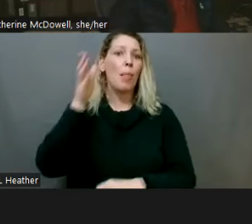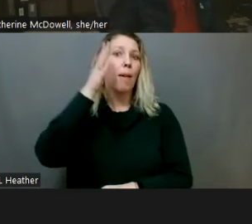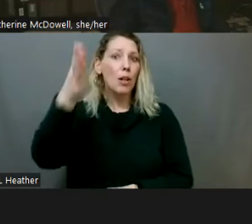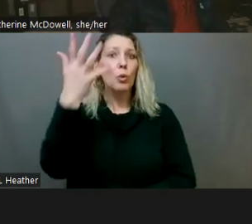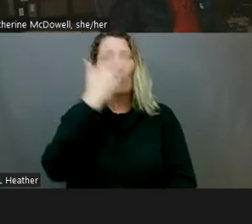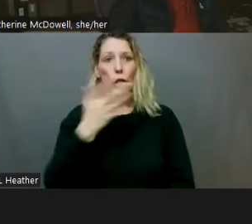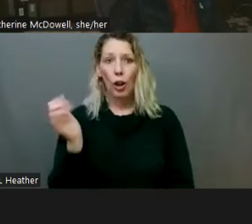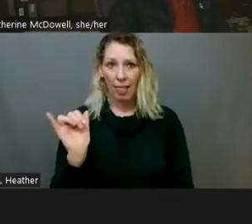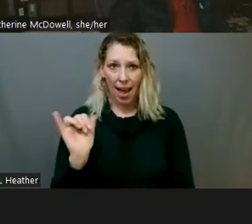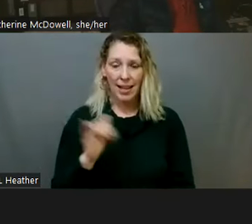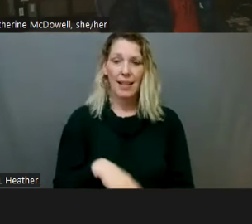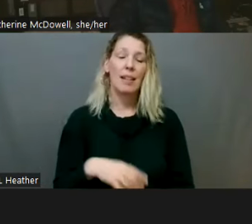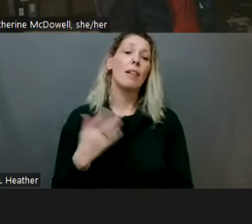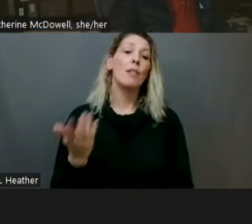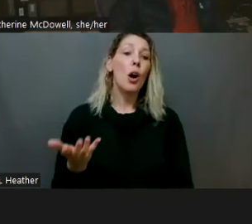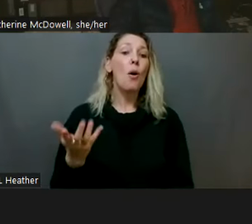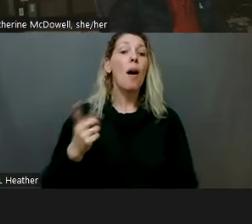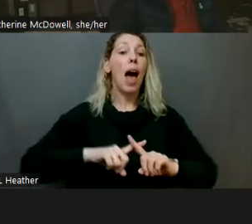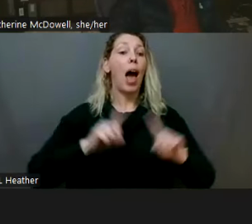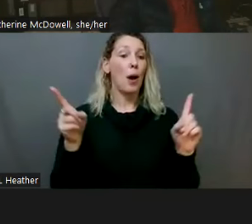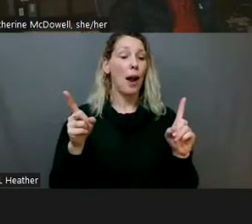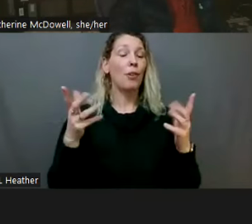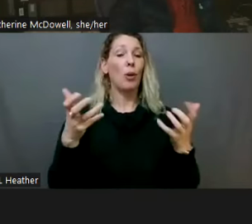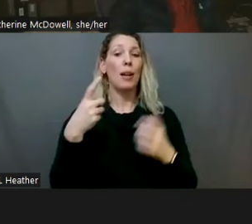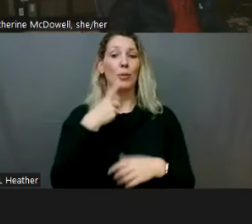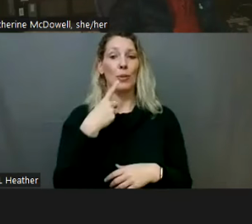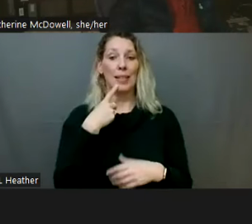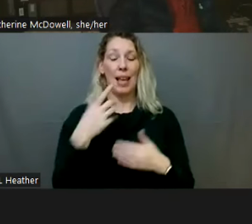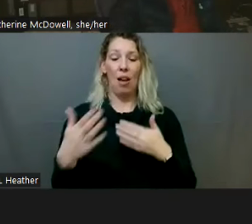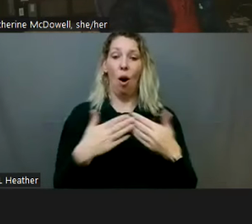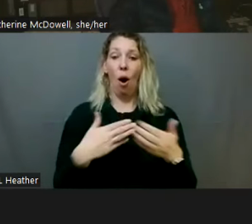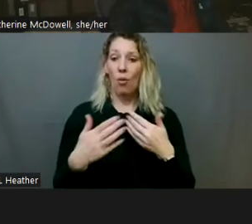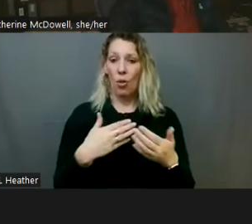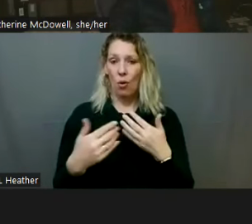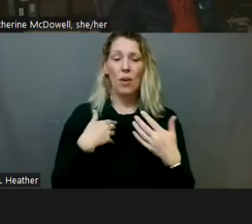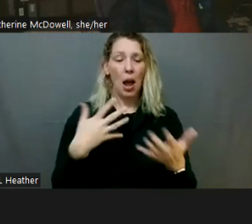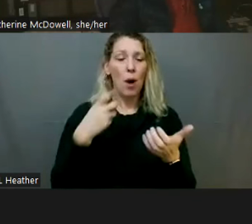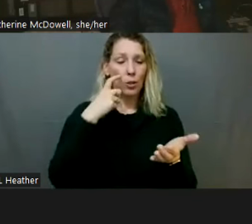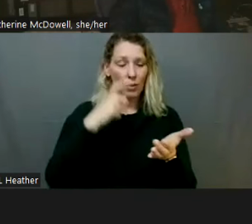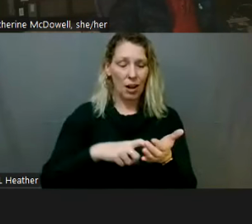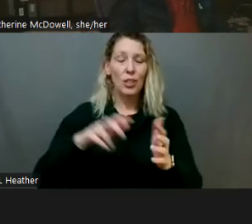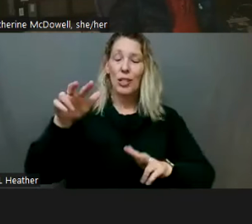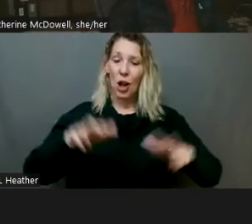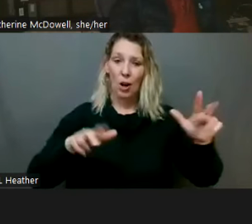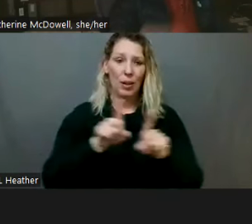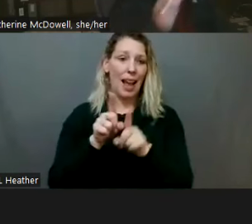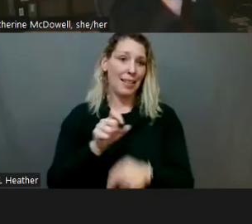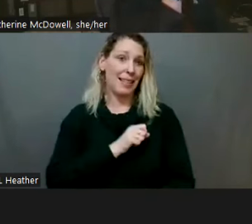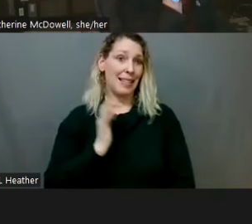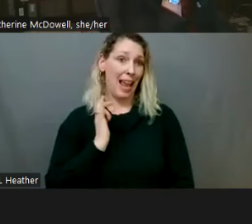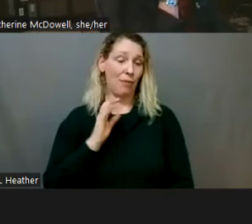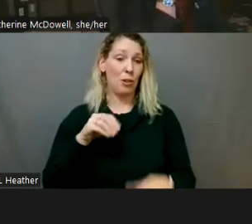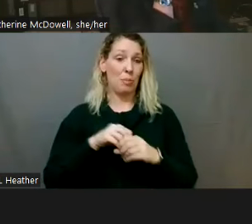like. However, I did want to say that although, you know, and I want to acknowledge it is awkward as a staff member to be in a